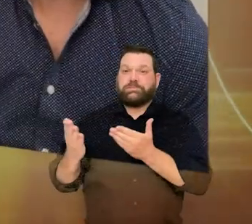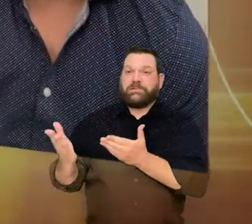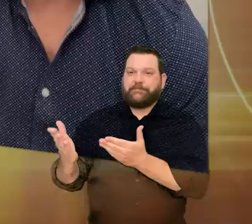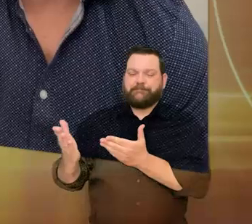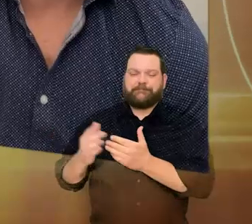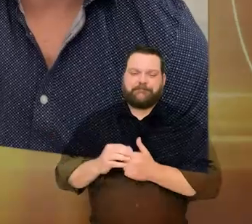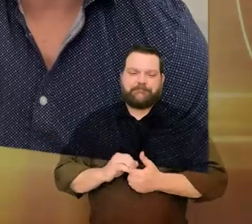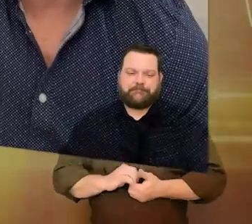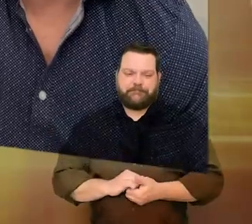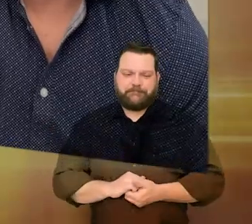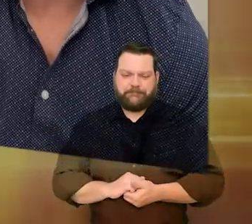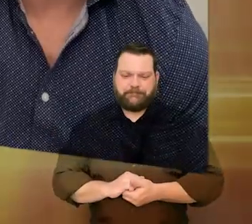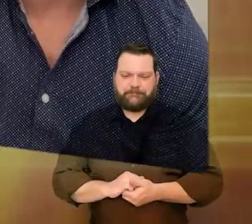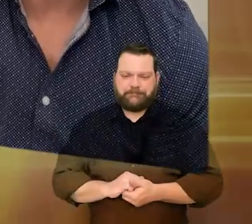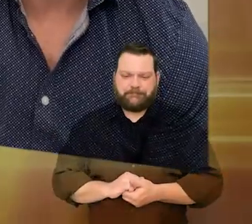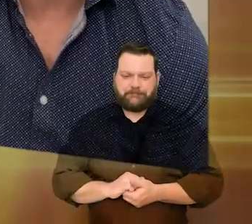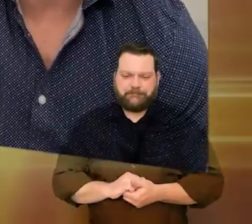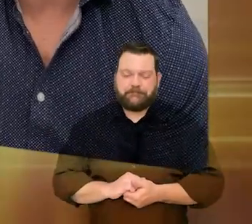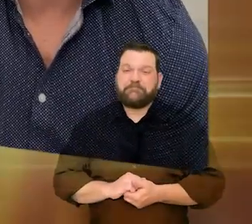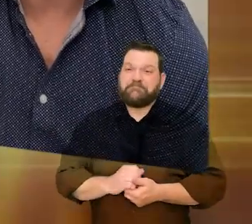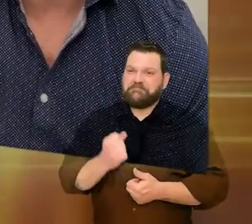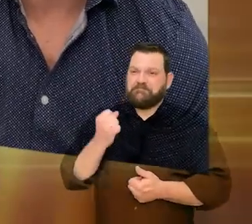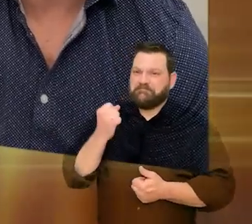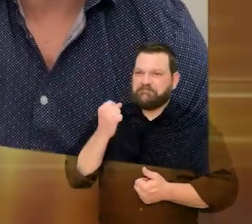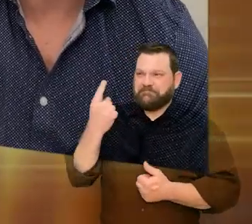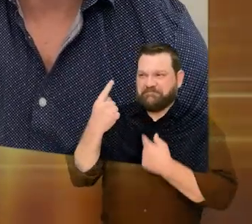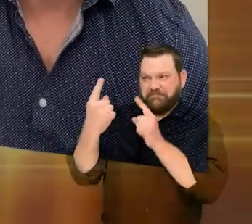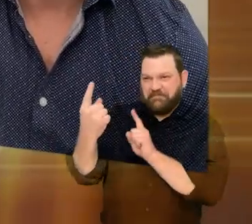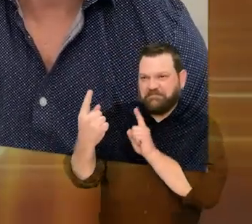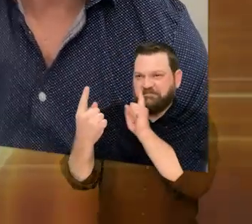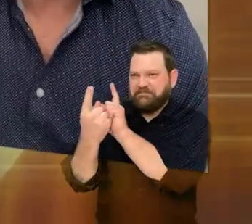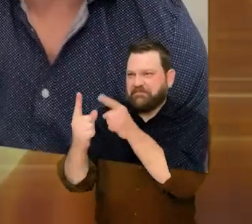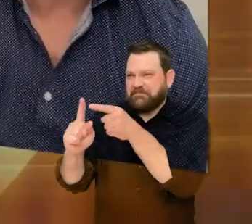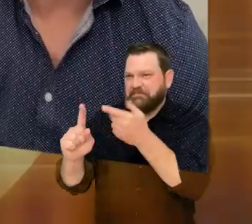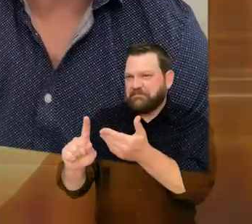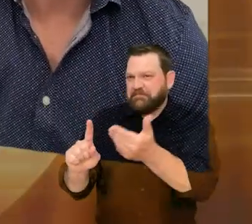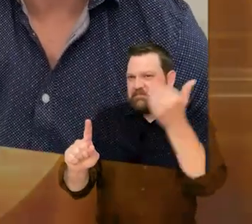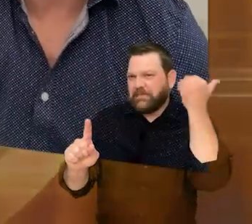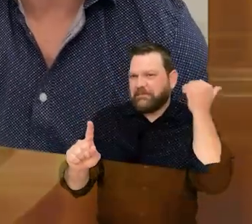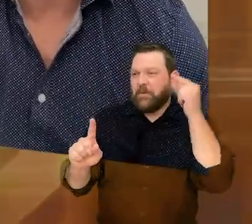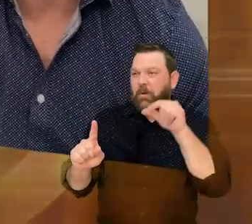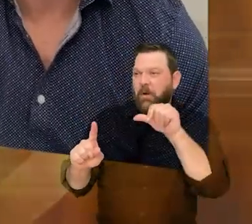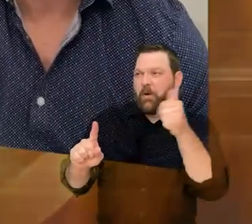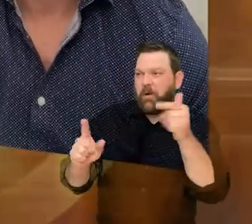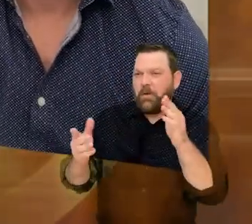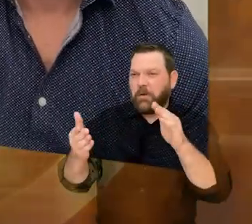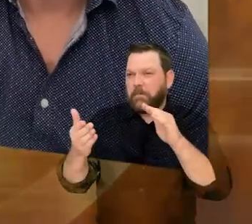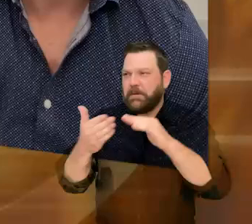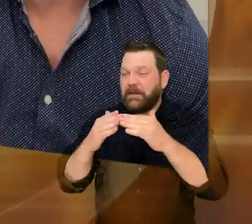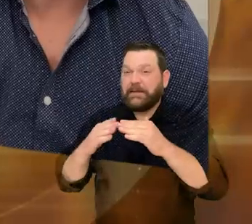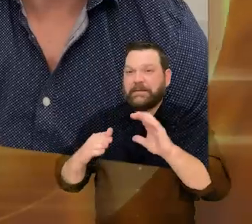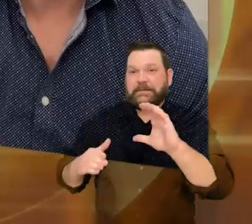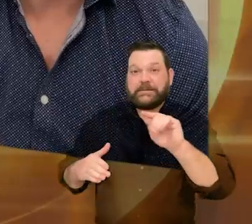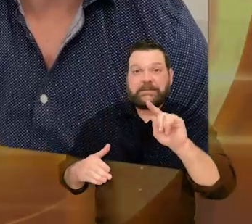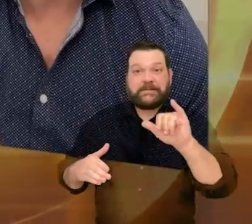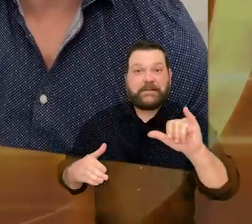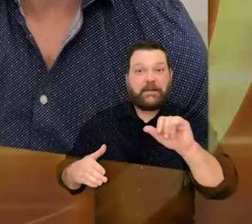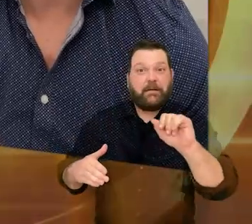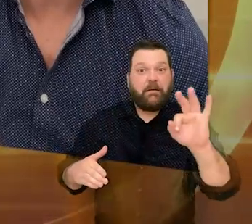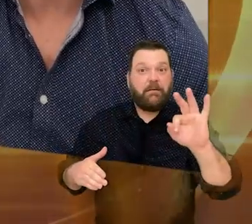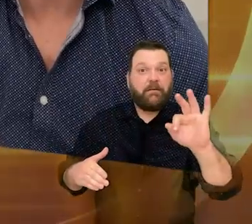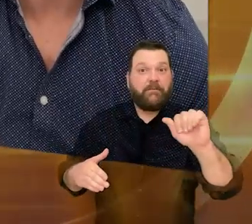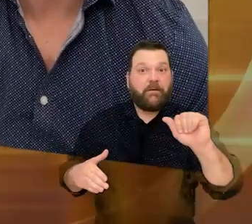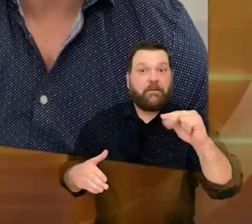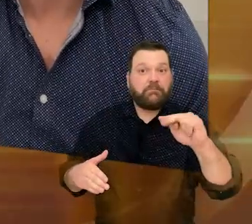I met Margarita during Peter and the Starcatcher up over at Lyric Stage. I had seen her before in City of Angels. Her characters were always